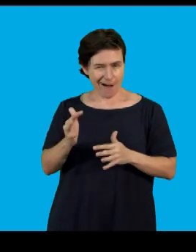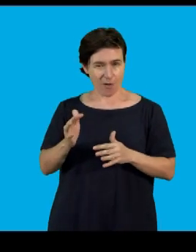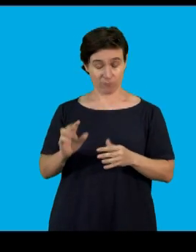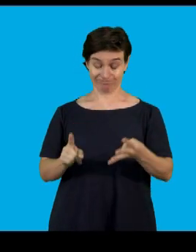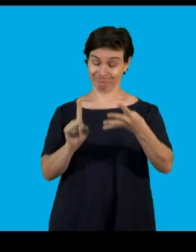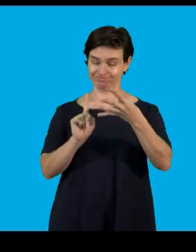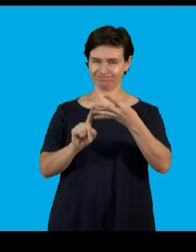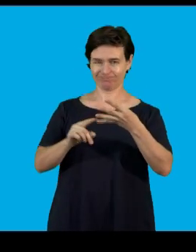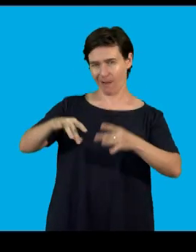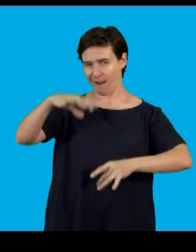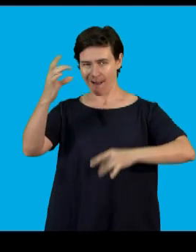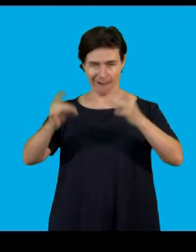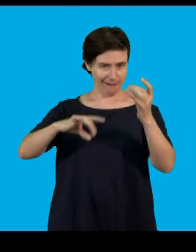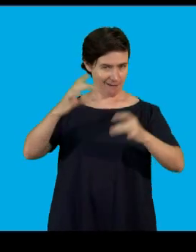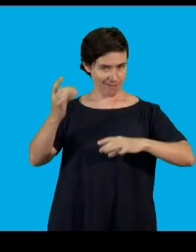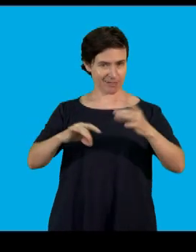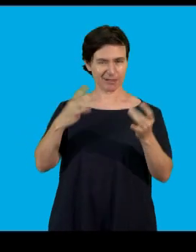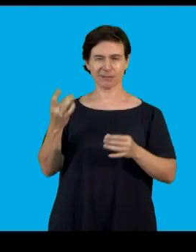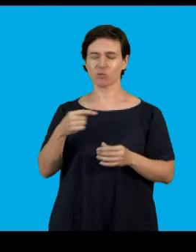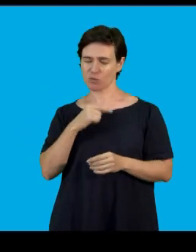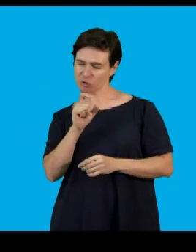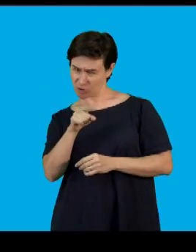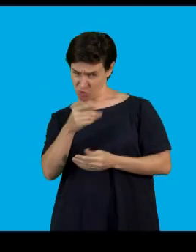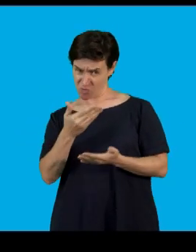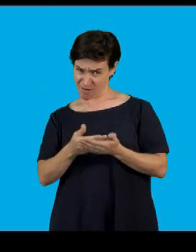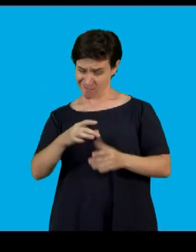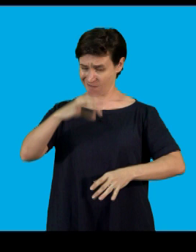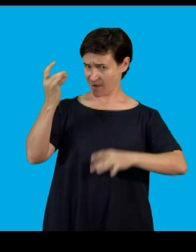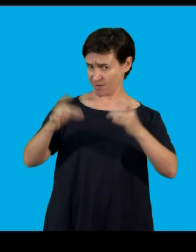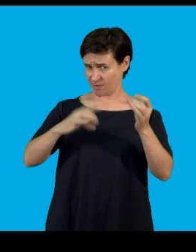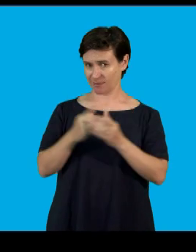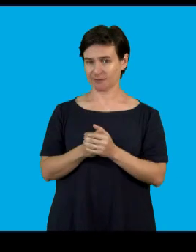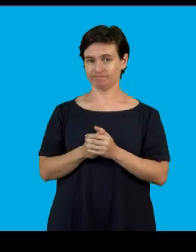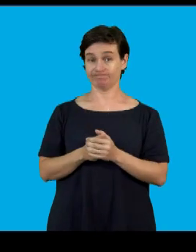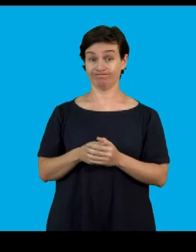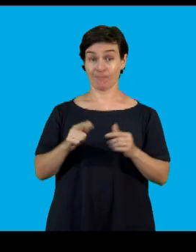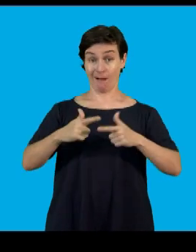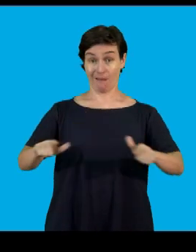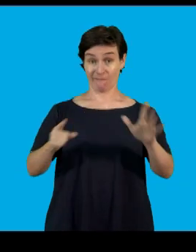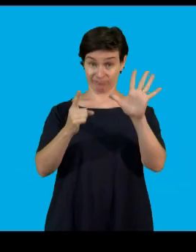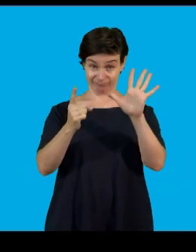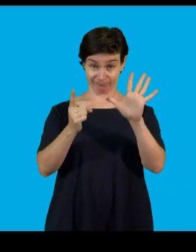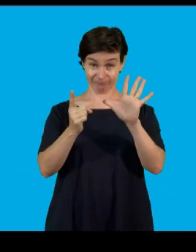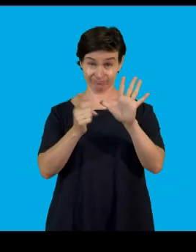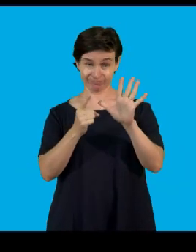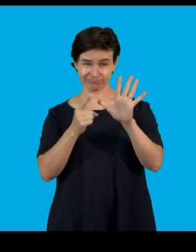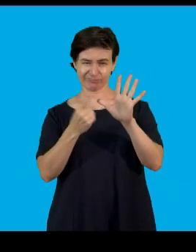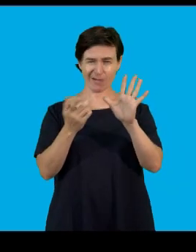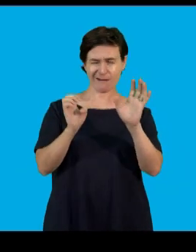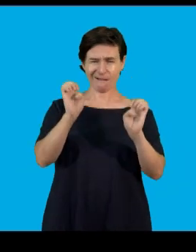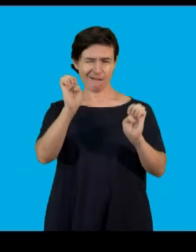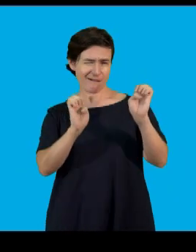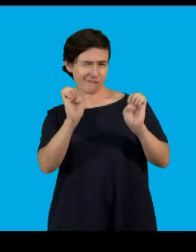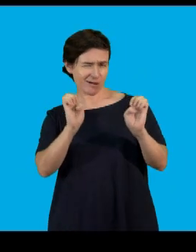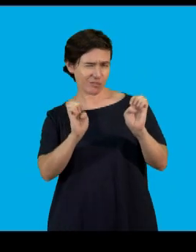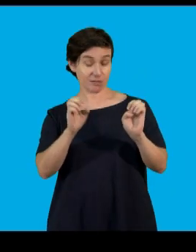4, analysis, that's what we are checking or assessing. But when we move on to level 5, there's synthesis or evaluating,